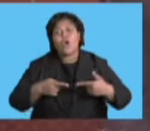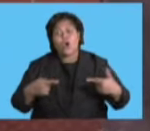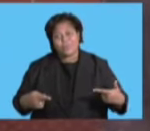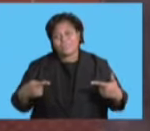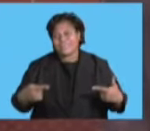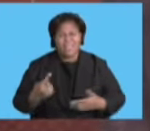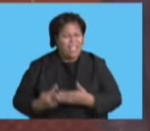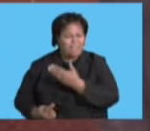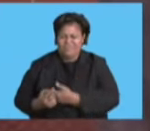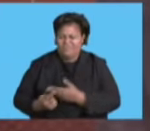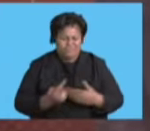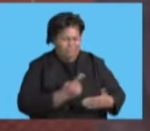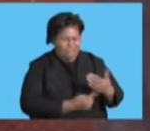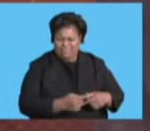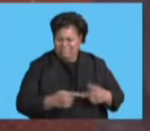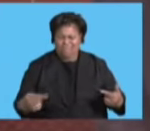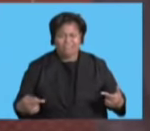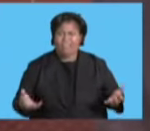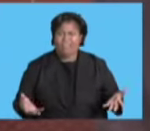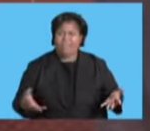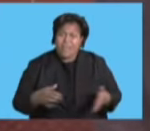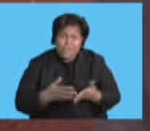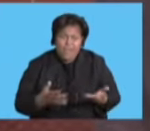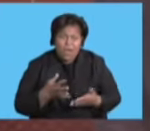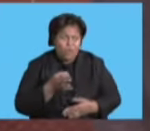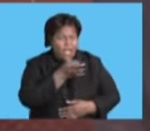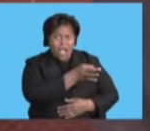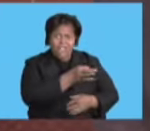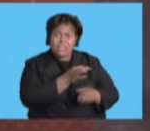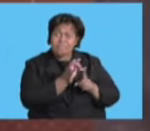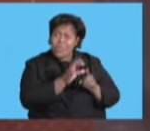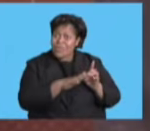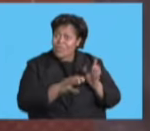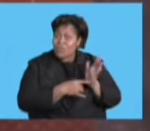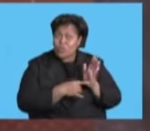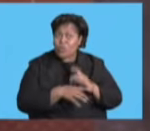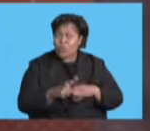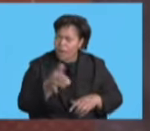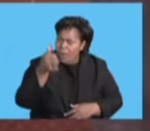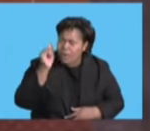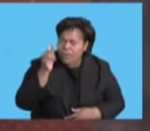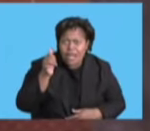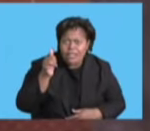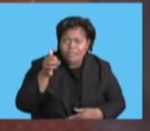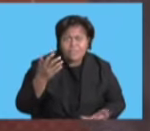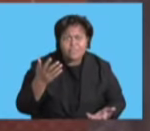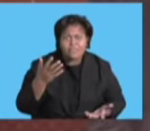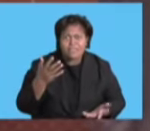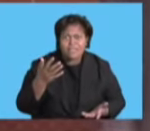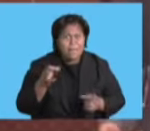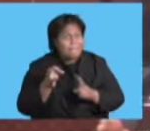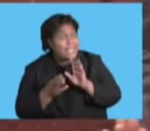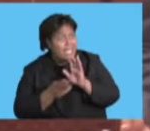Honourable Tikoduadua is asked to apologize for something he never said or meant, and Honourable PM to apologize